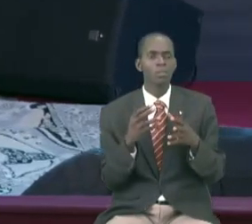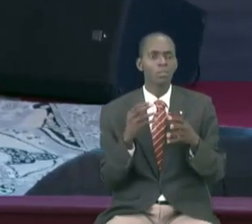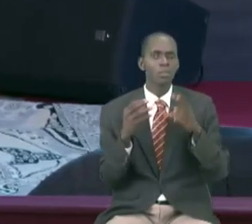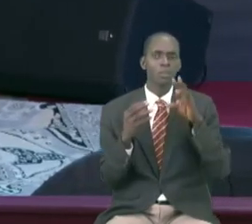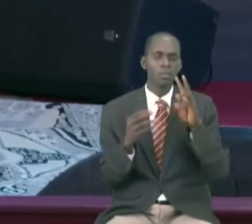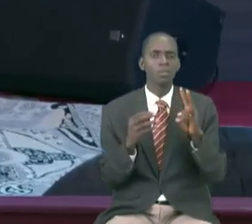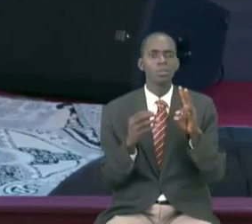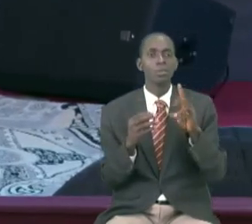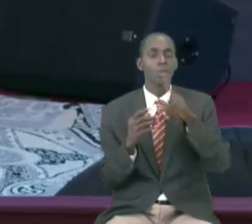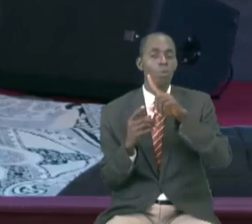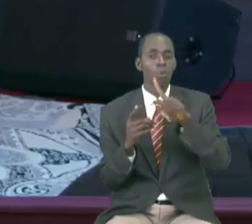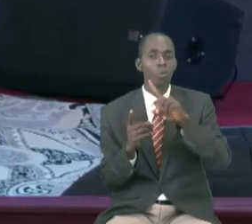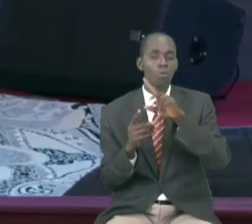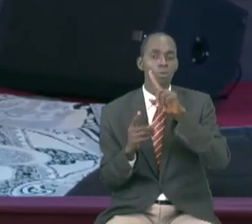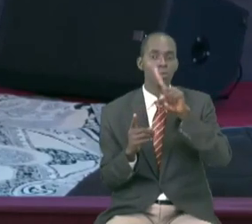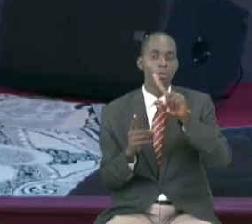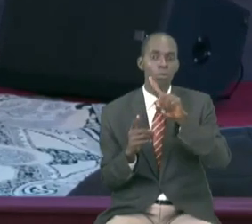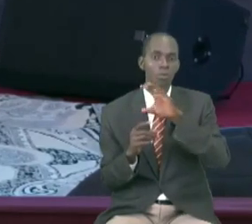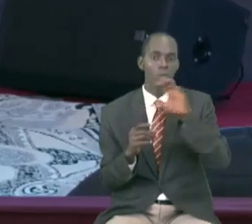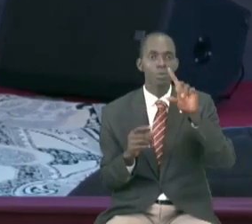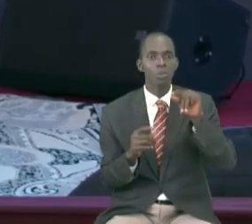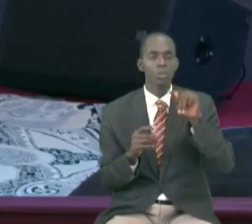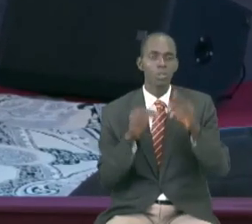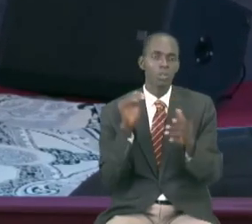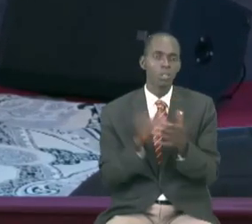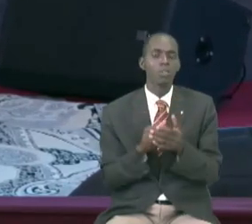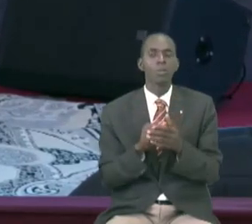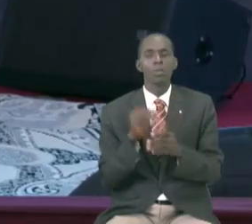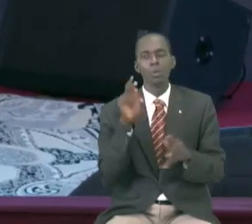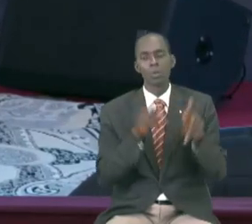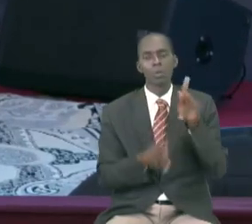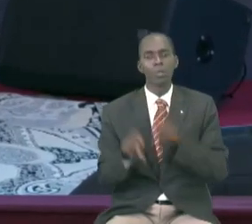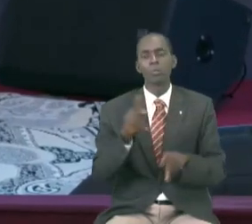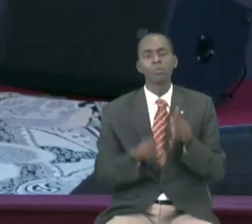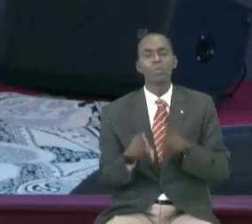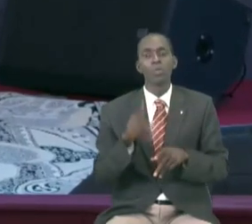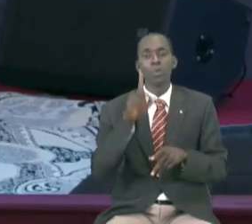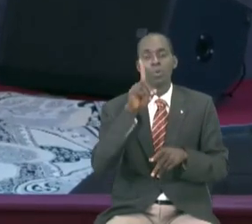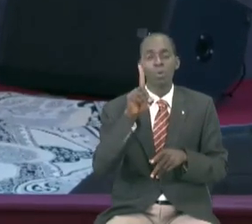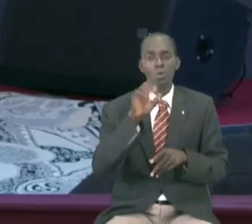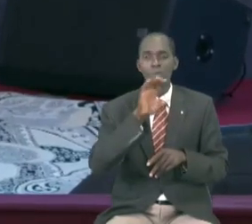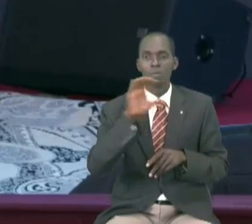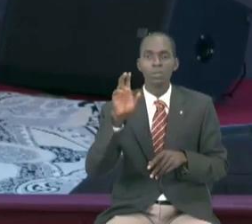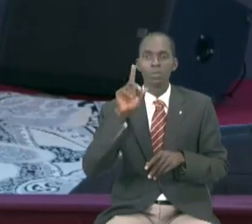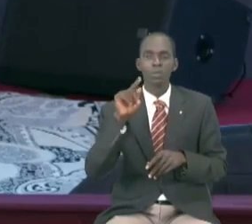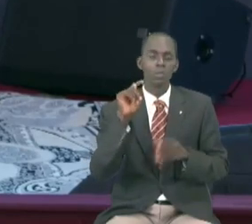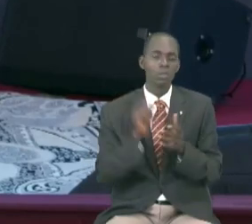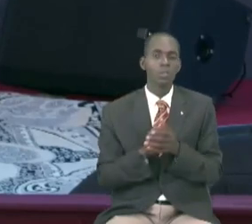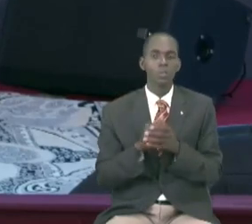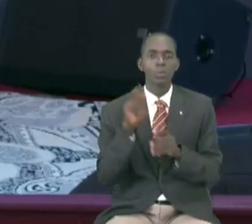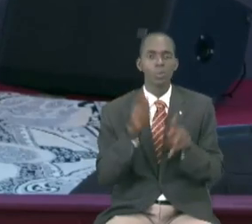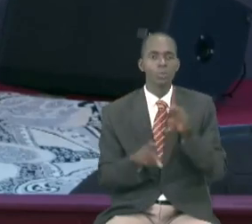children that cannot discern between their right hand and their left hand,